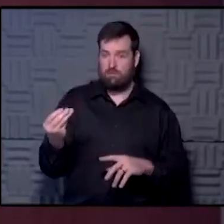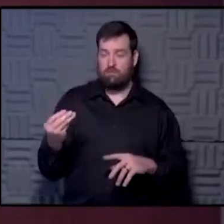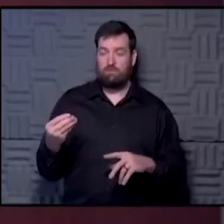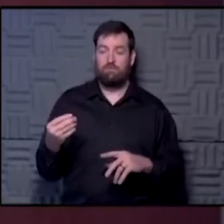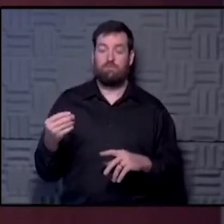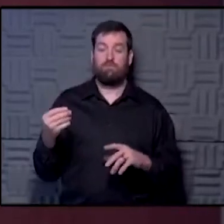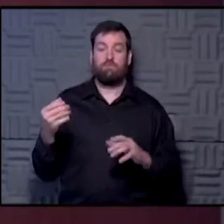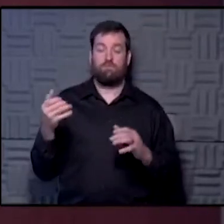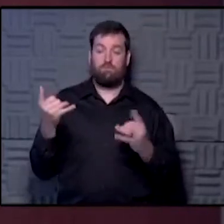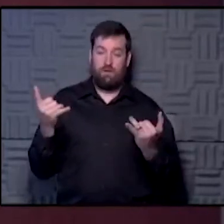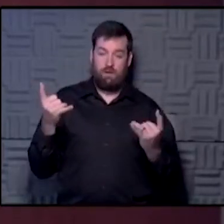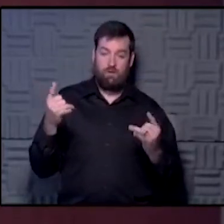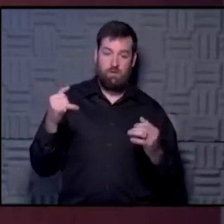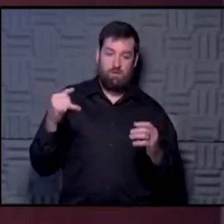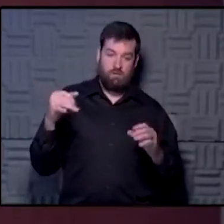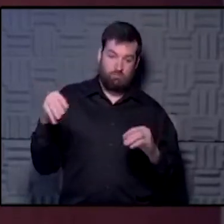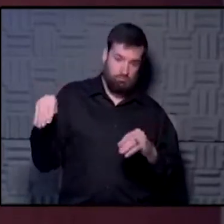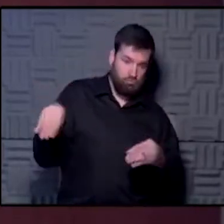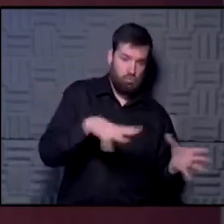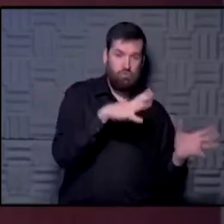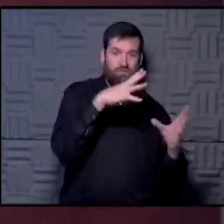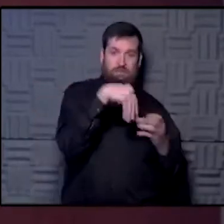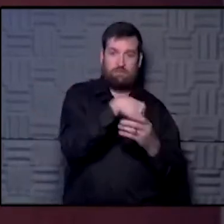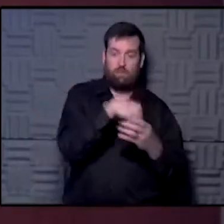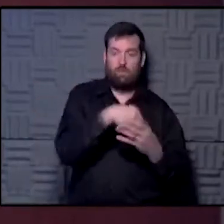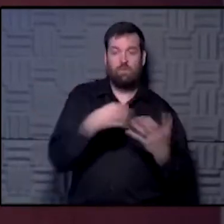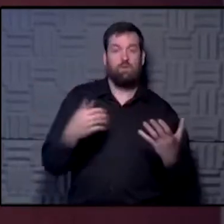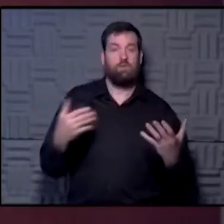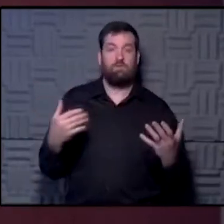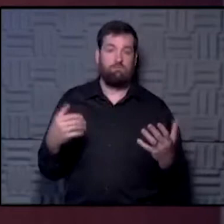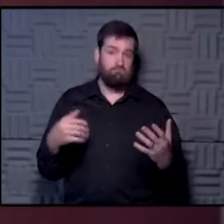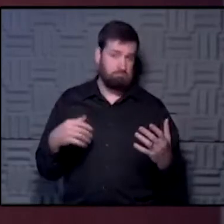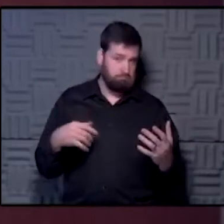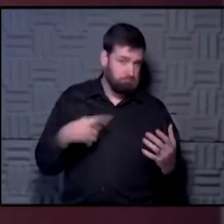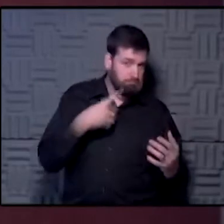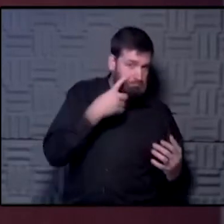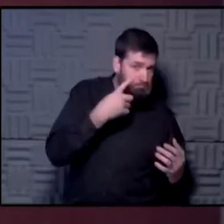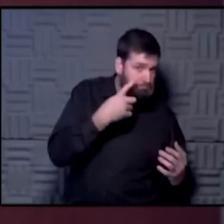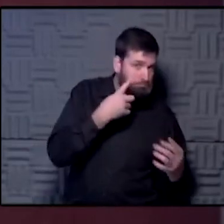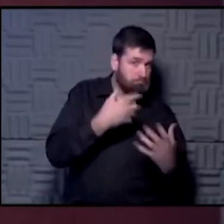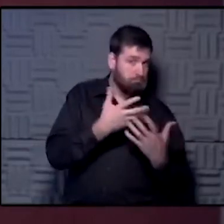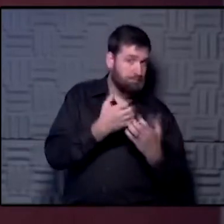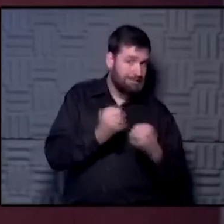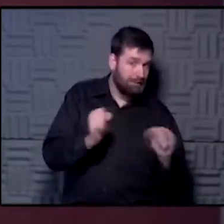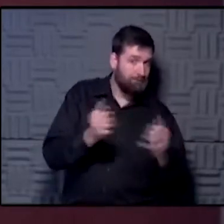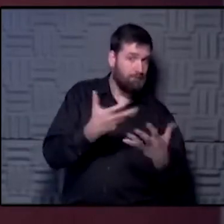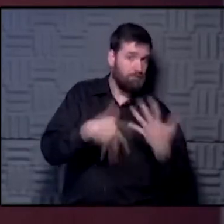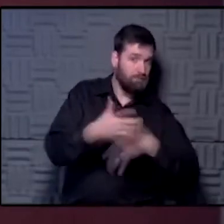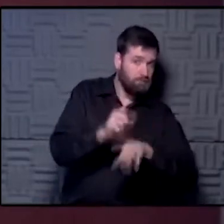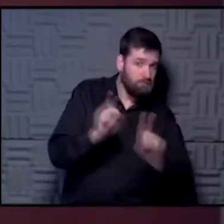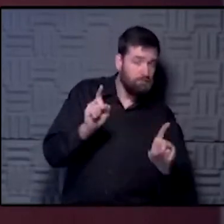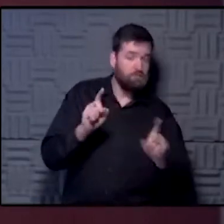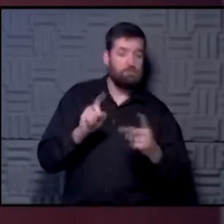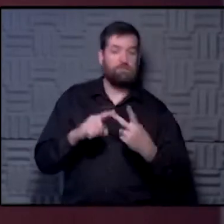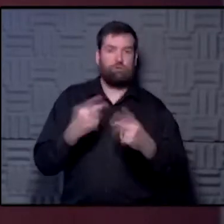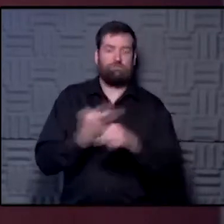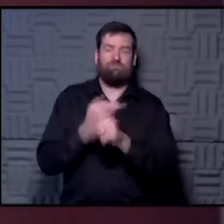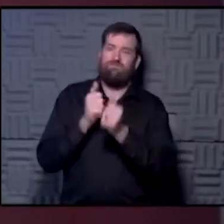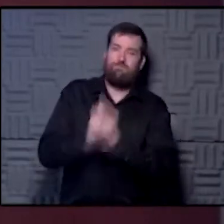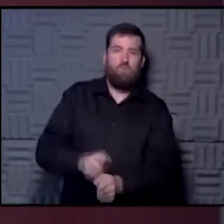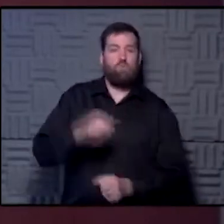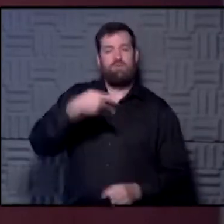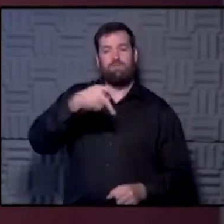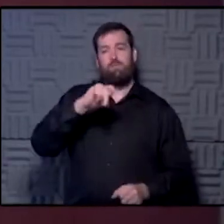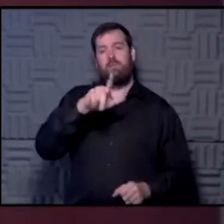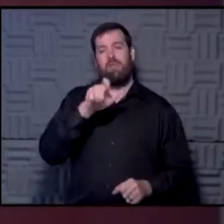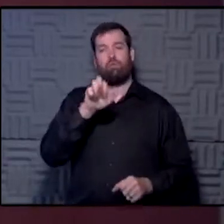as they transition indoor, it really is going to be a matter of, are they safely distancing? Are they using the pillars of infection